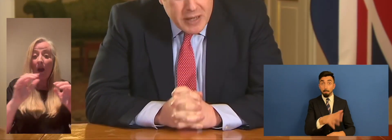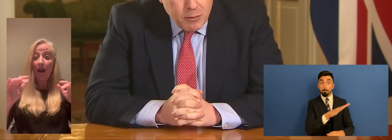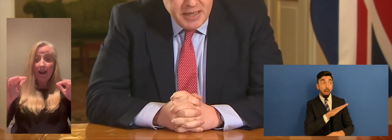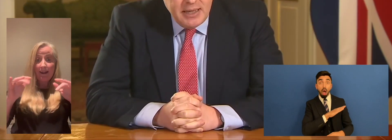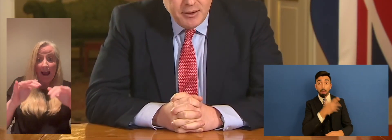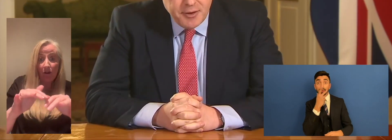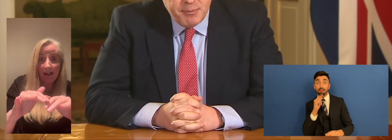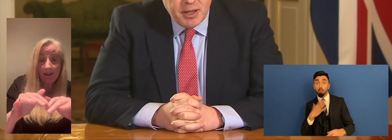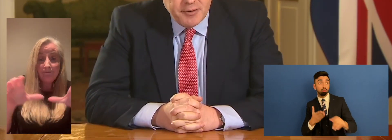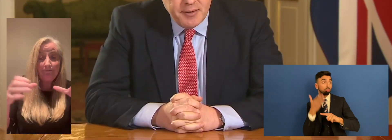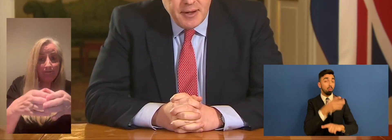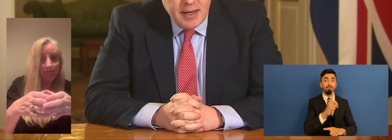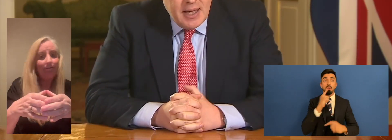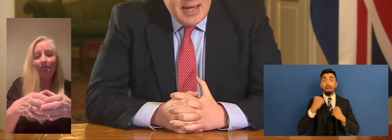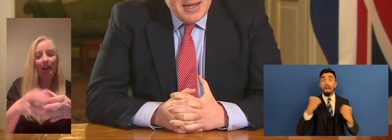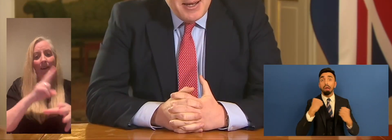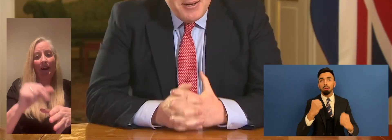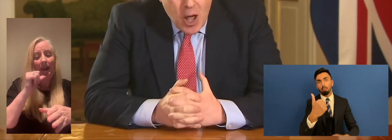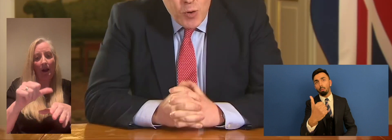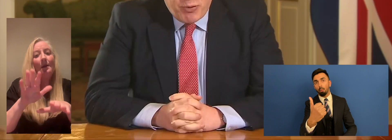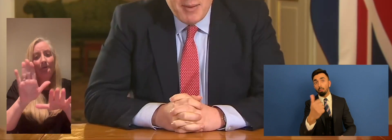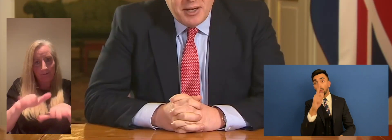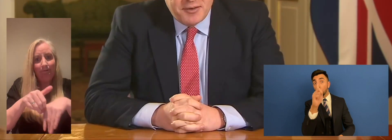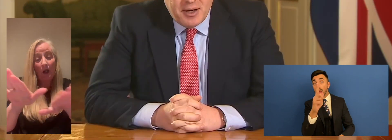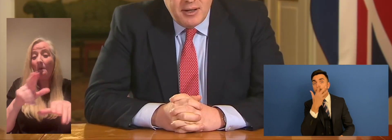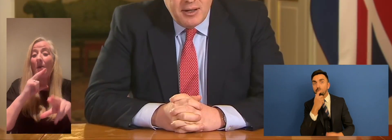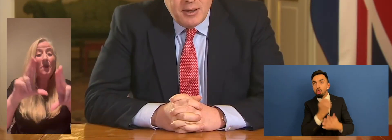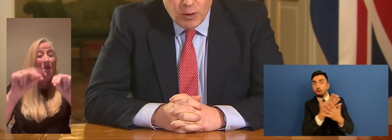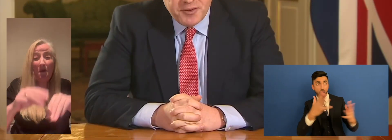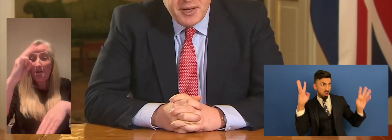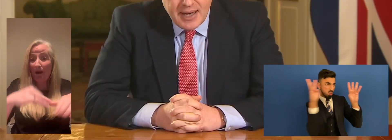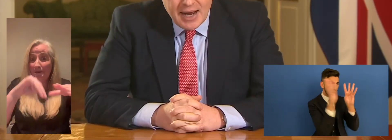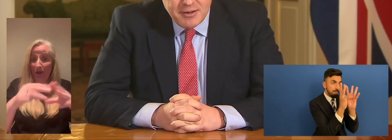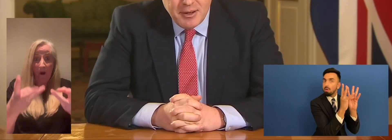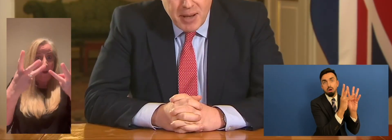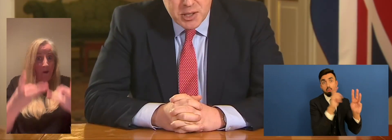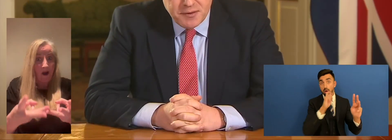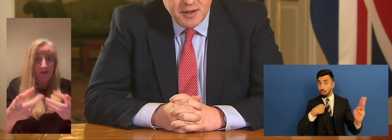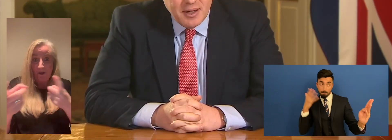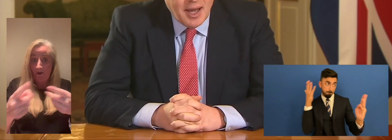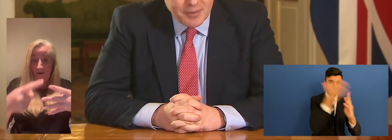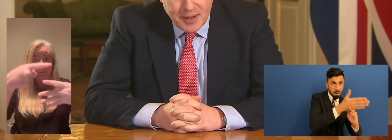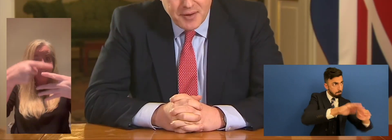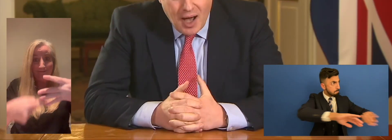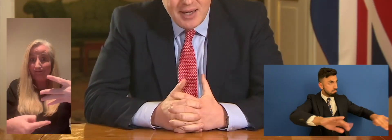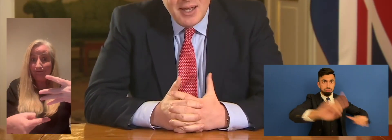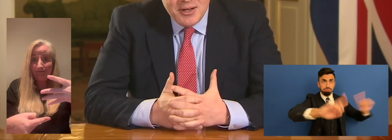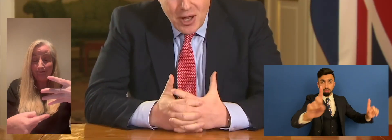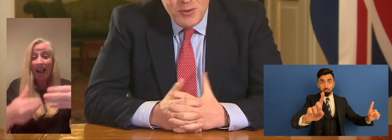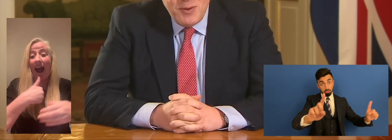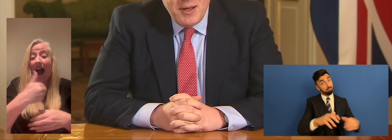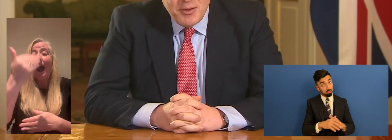gatherings will be dispersed. No Prime Minister wants to enact measures like this.